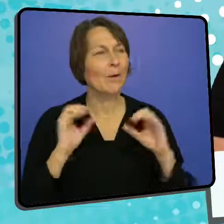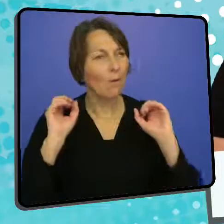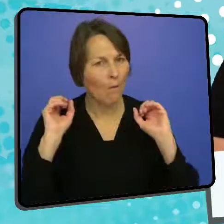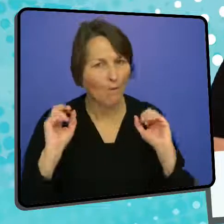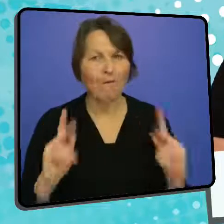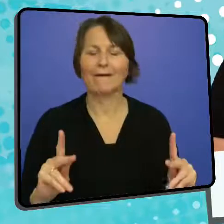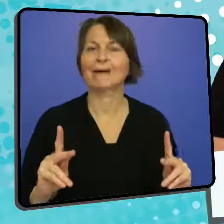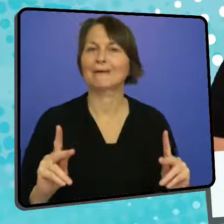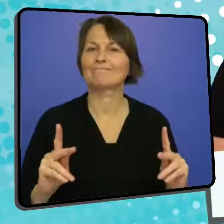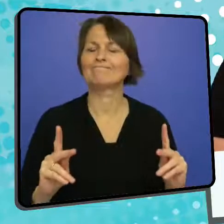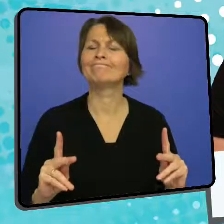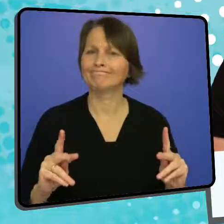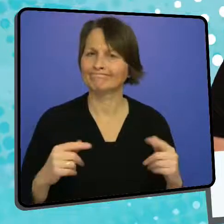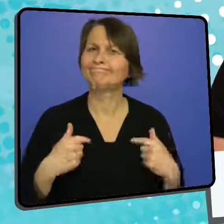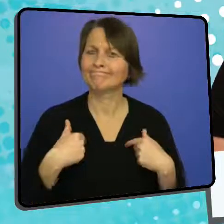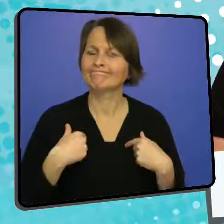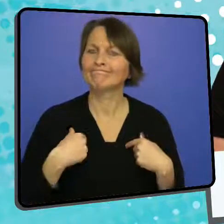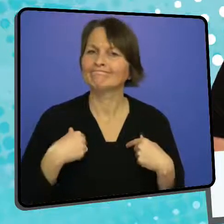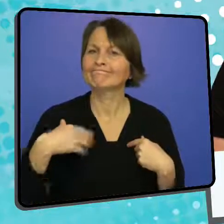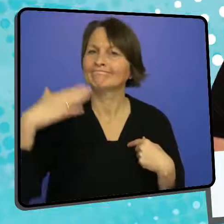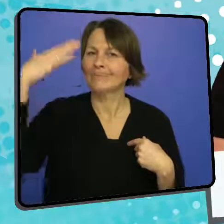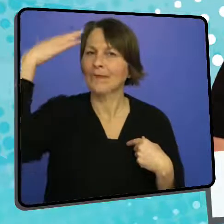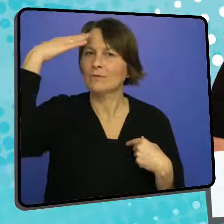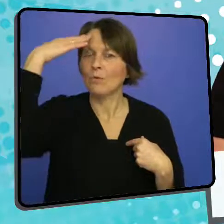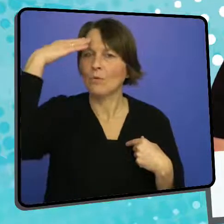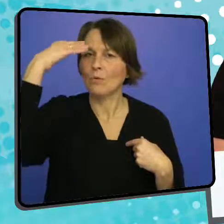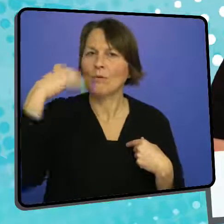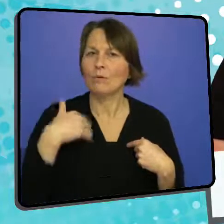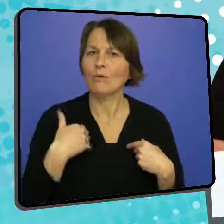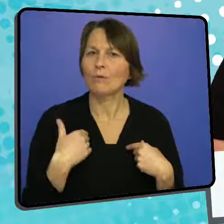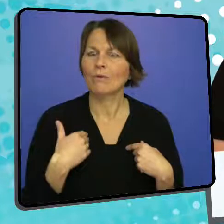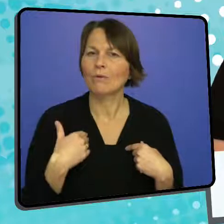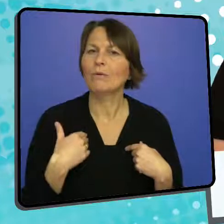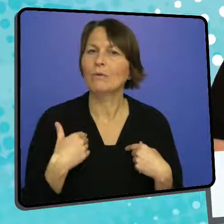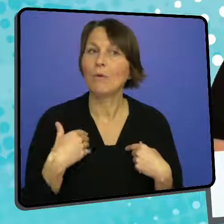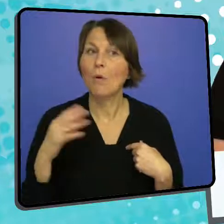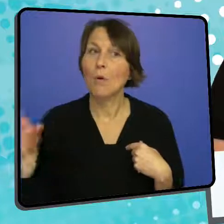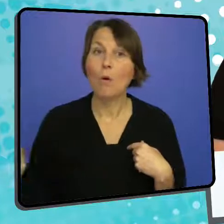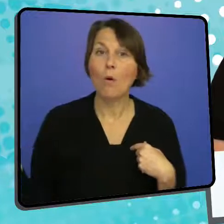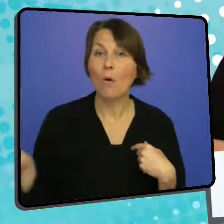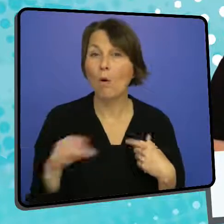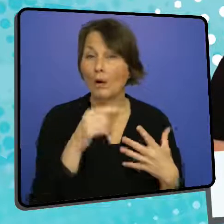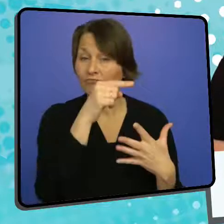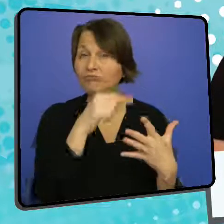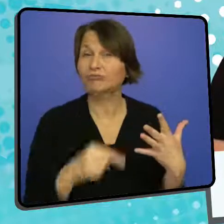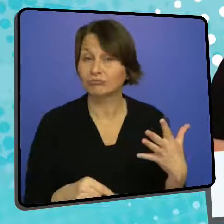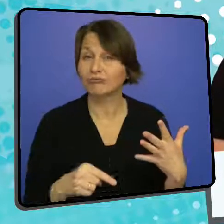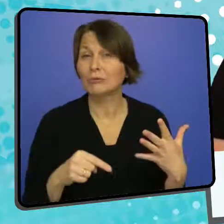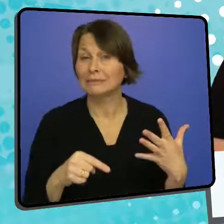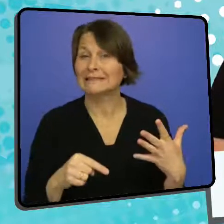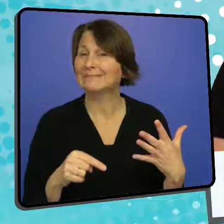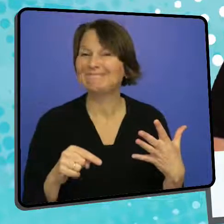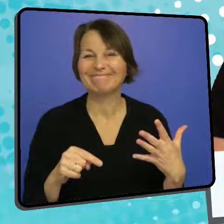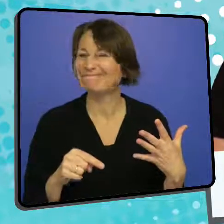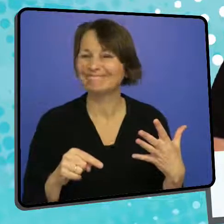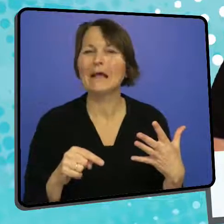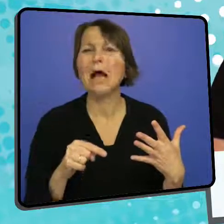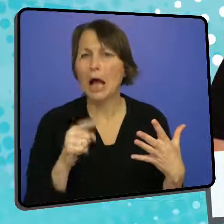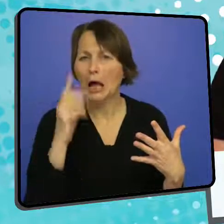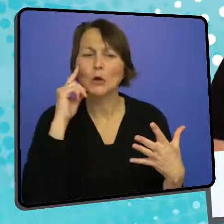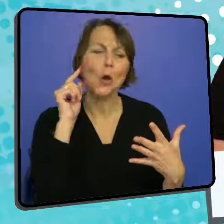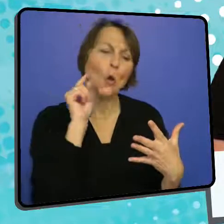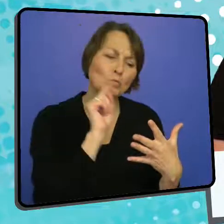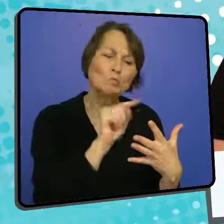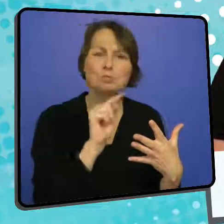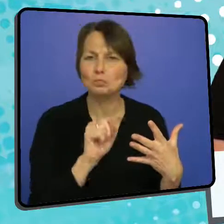like, I know that I know not all of the things, but I know enough to be able to, like,